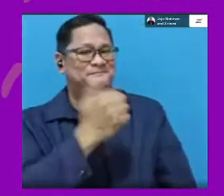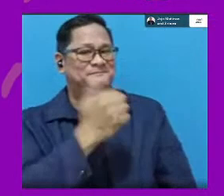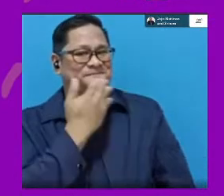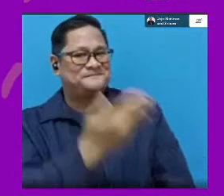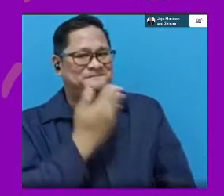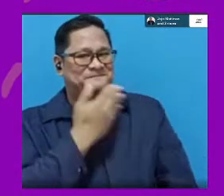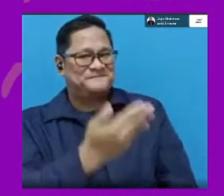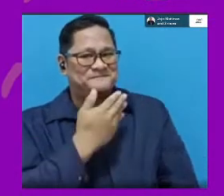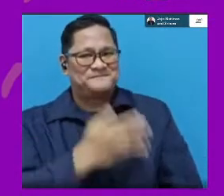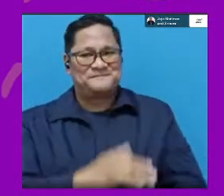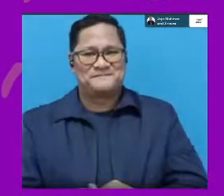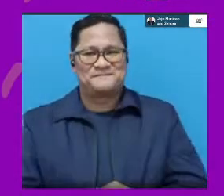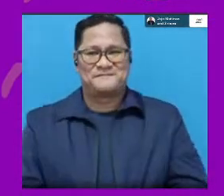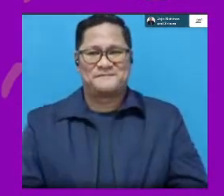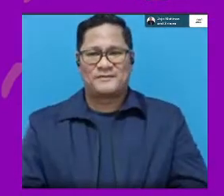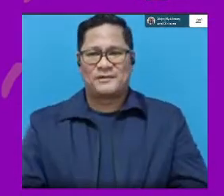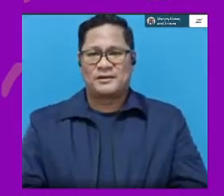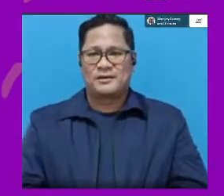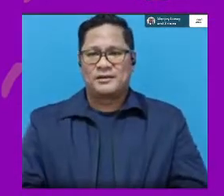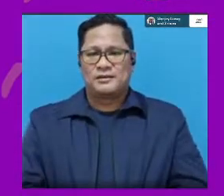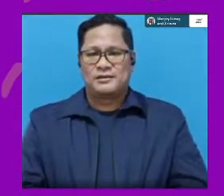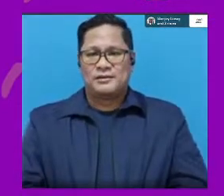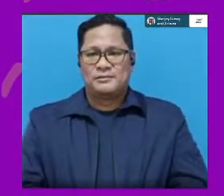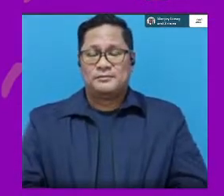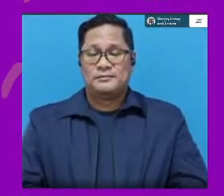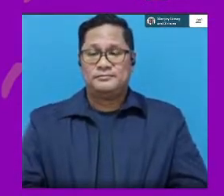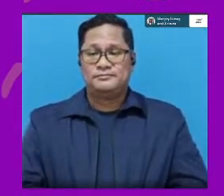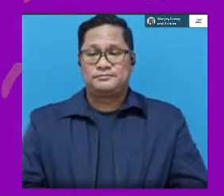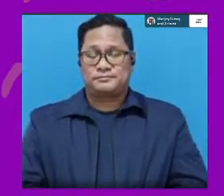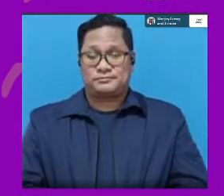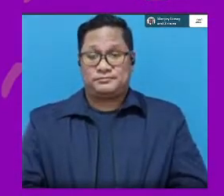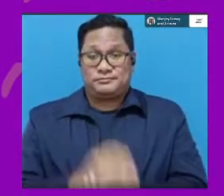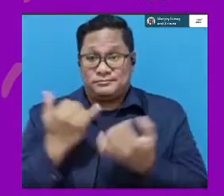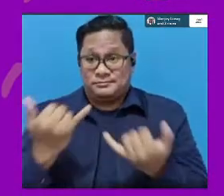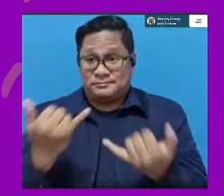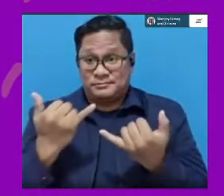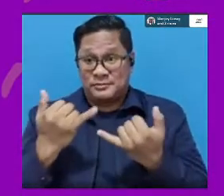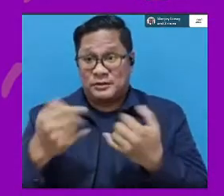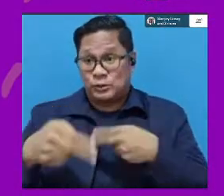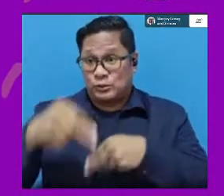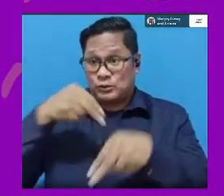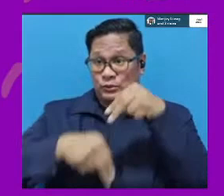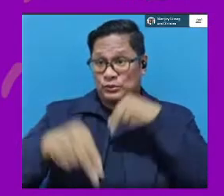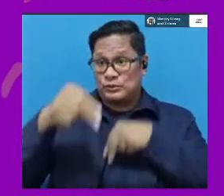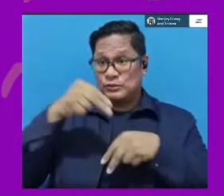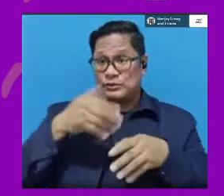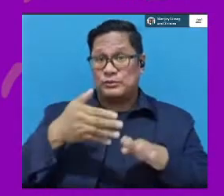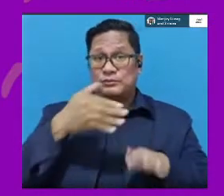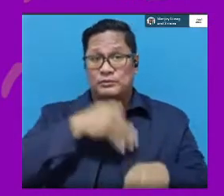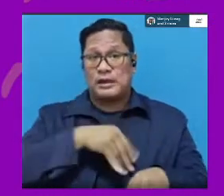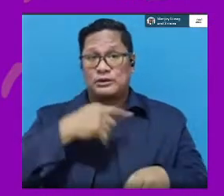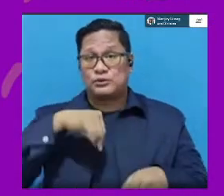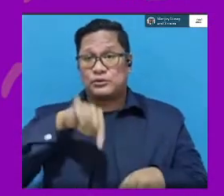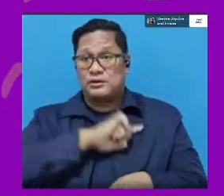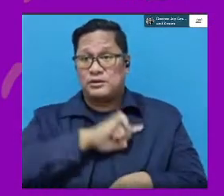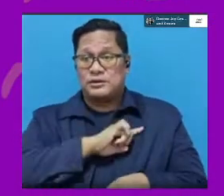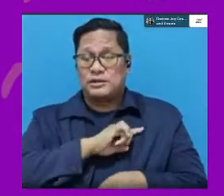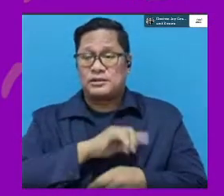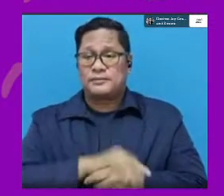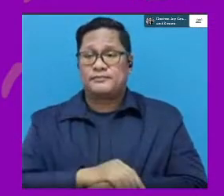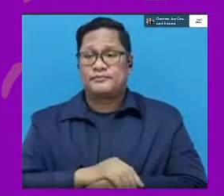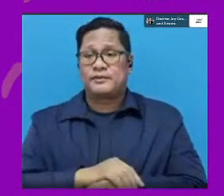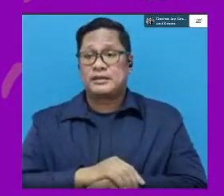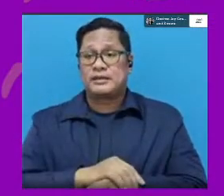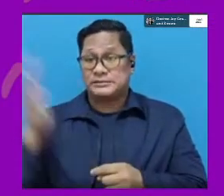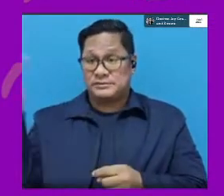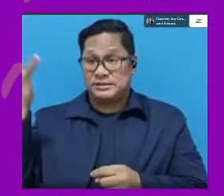po. Okay. So we're now going to go back to our to our speakers